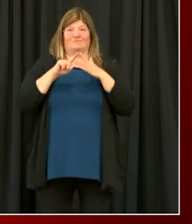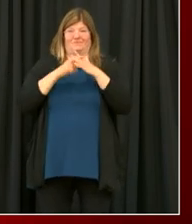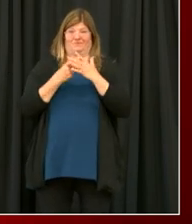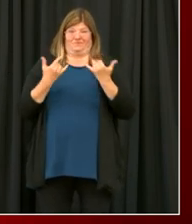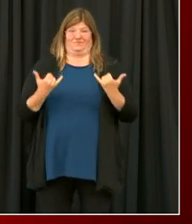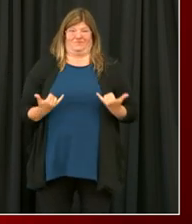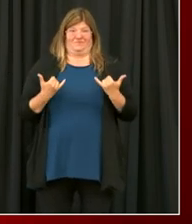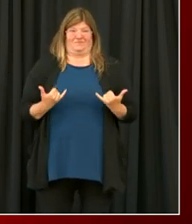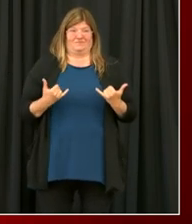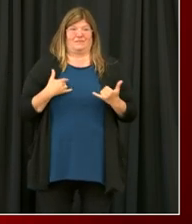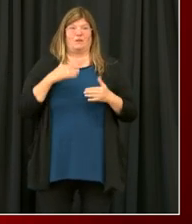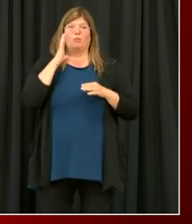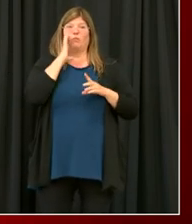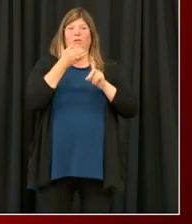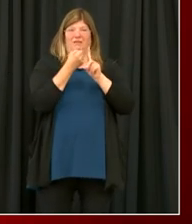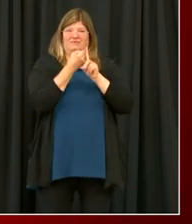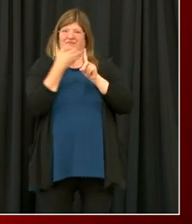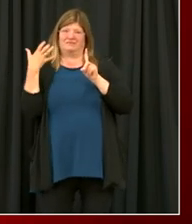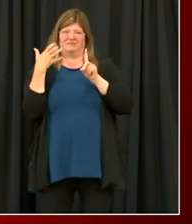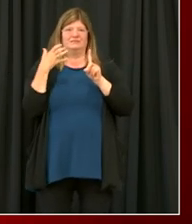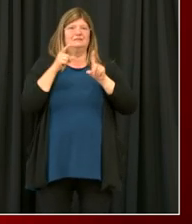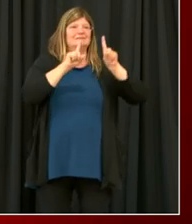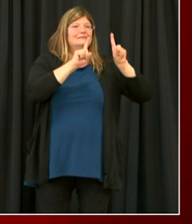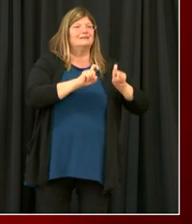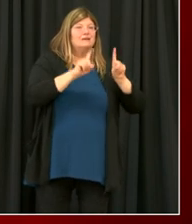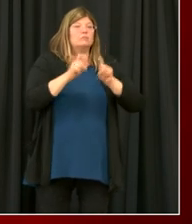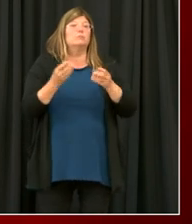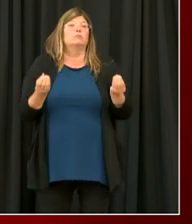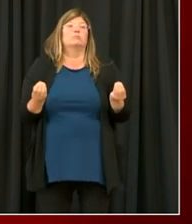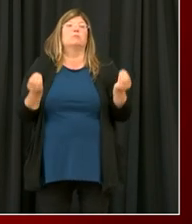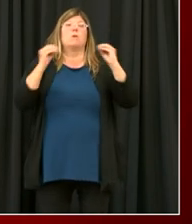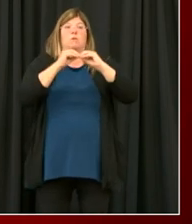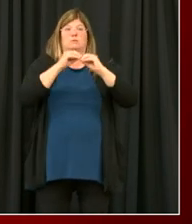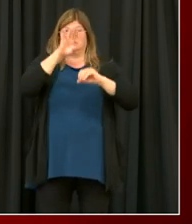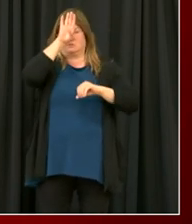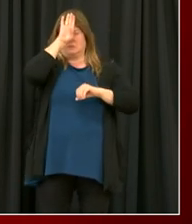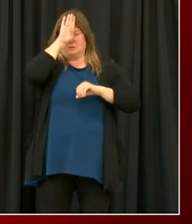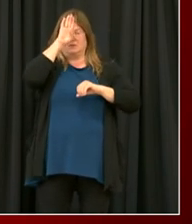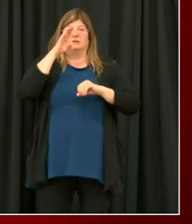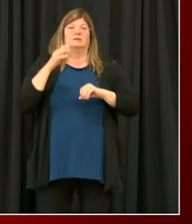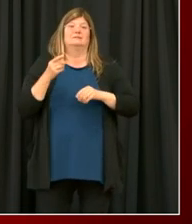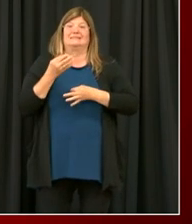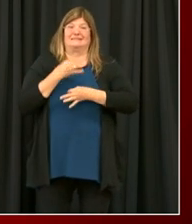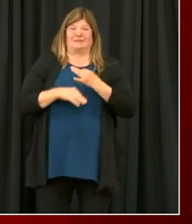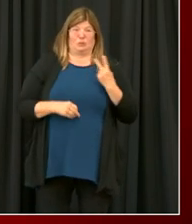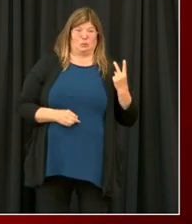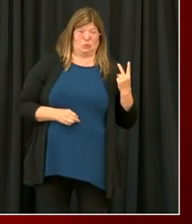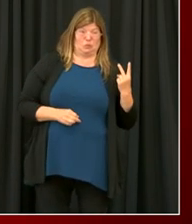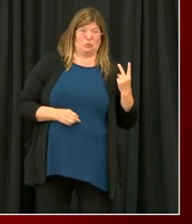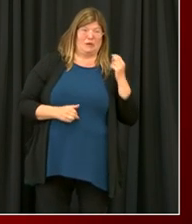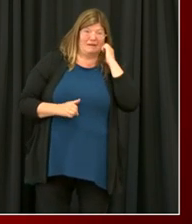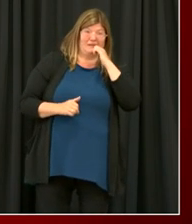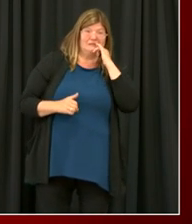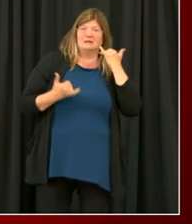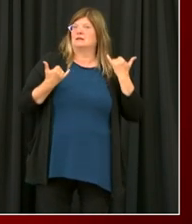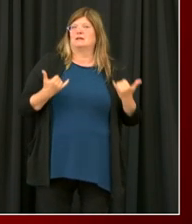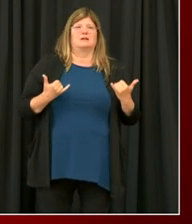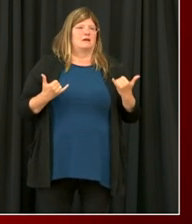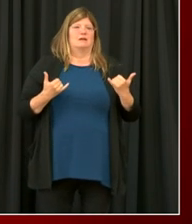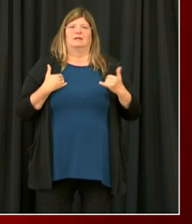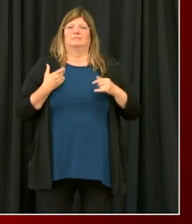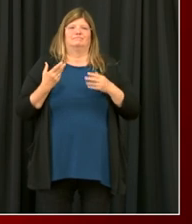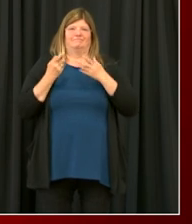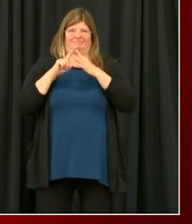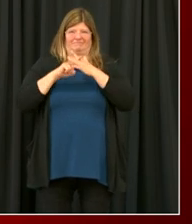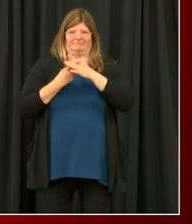are expanding testing at our firehouses. Instead of 2 sites each day, we will now begin to